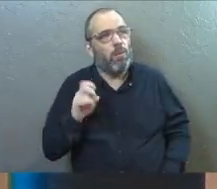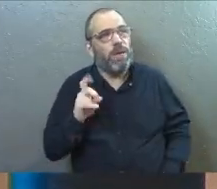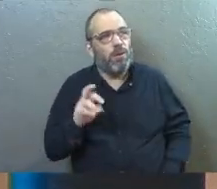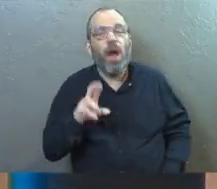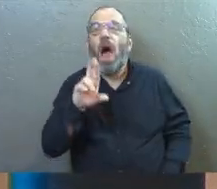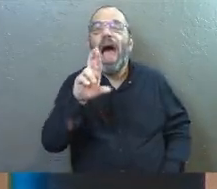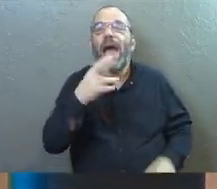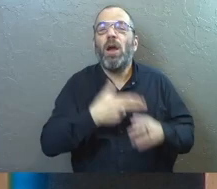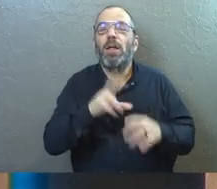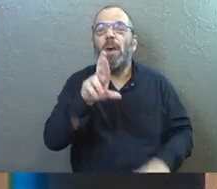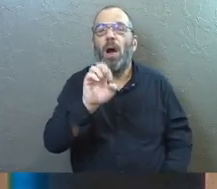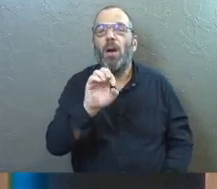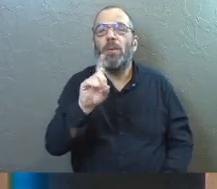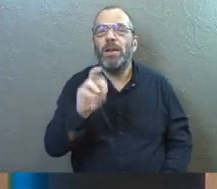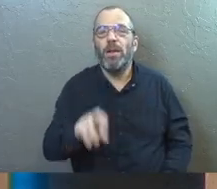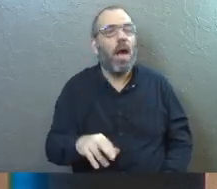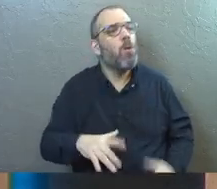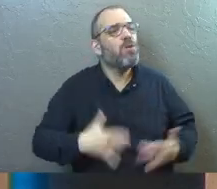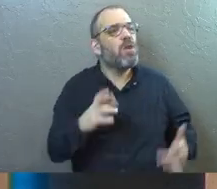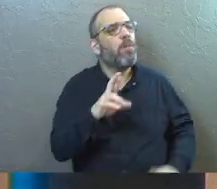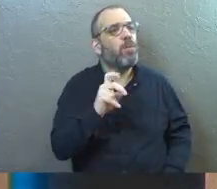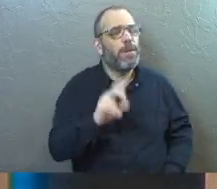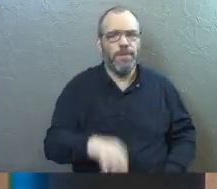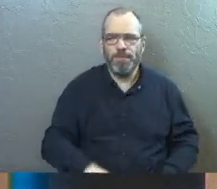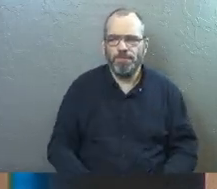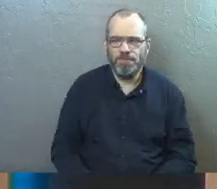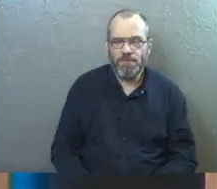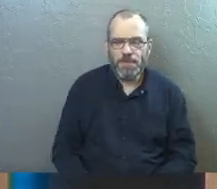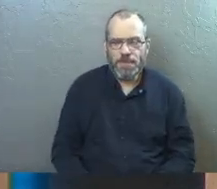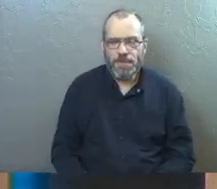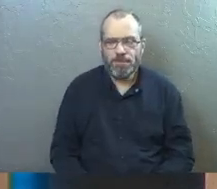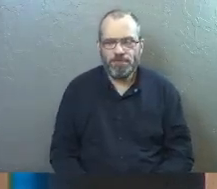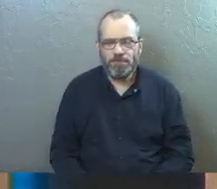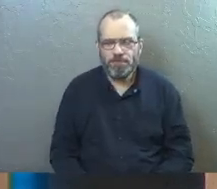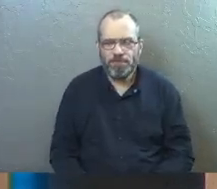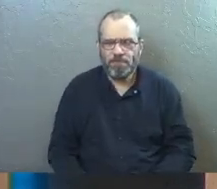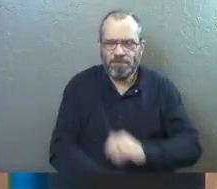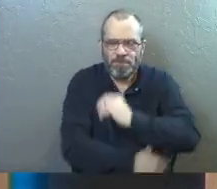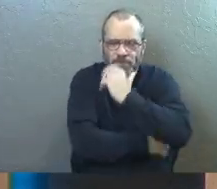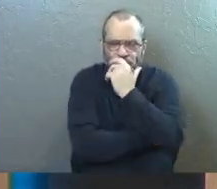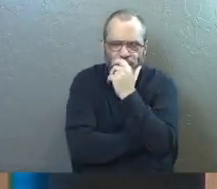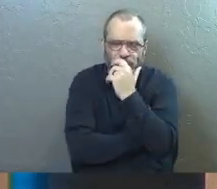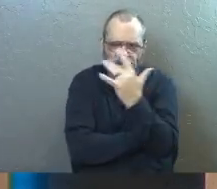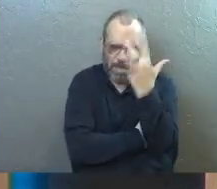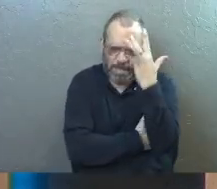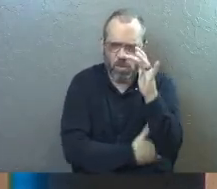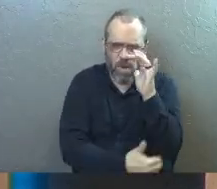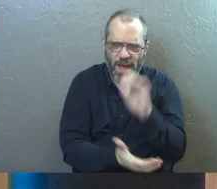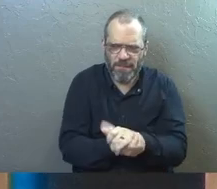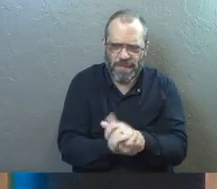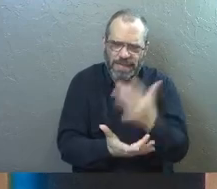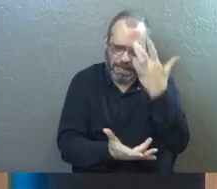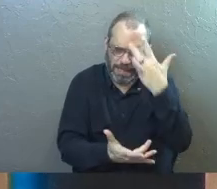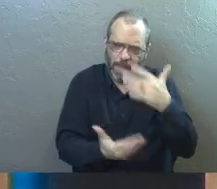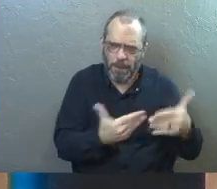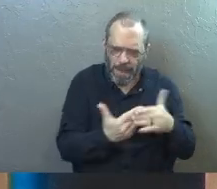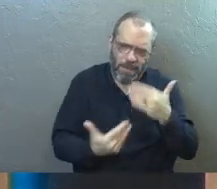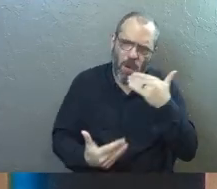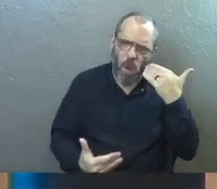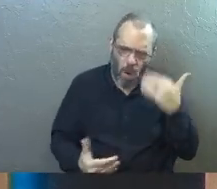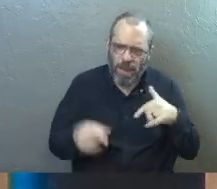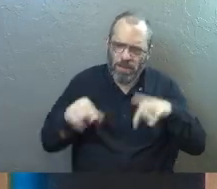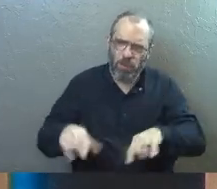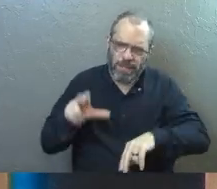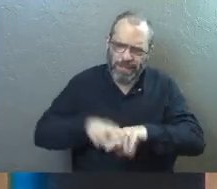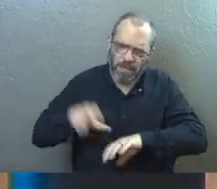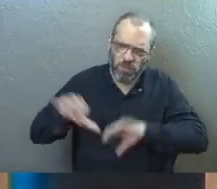him. I call him Reader. I'm like, what's up, Reader? And he doesn't say anything. He just kind of stands for a second. He looks at me. He goes, you got a sick wife and a sick baby at home,